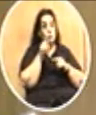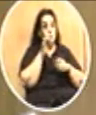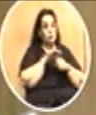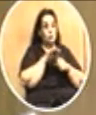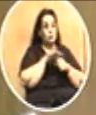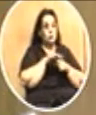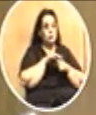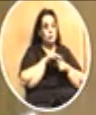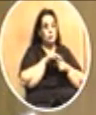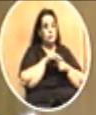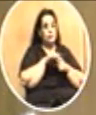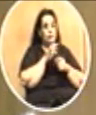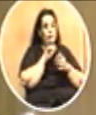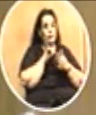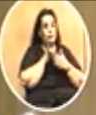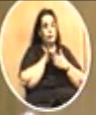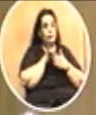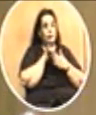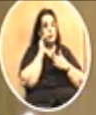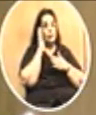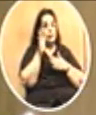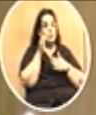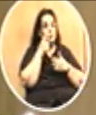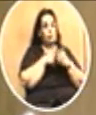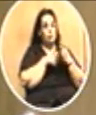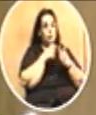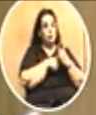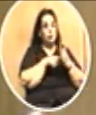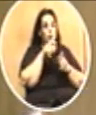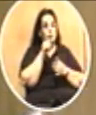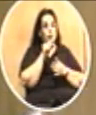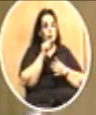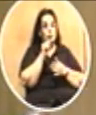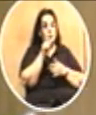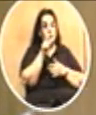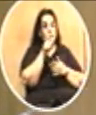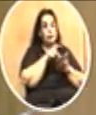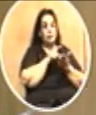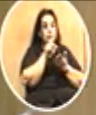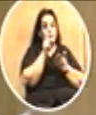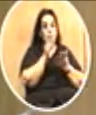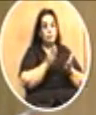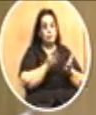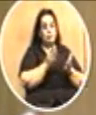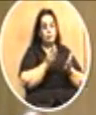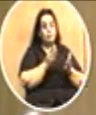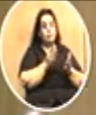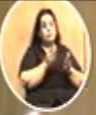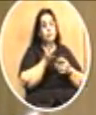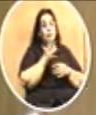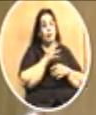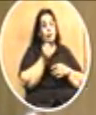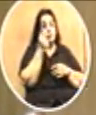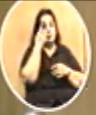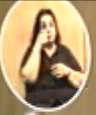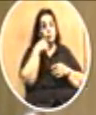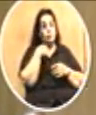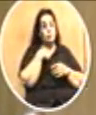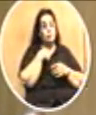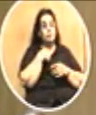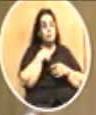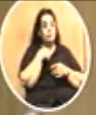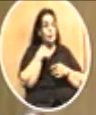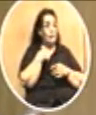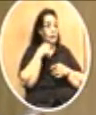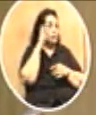election, that it's going to cost the taxpayers. And to me, I